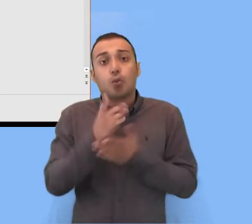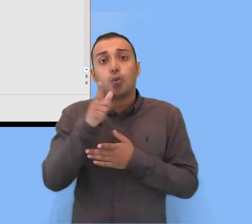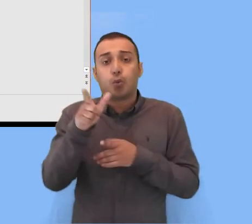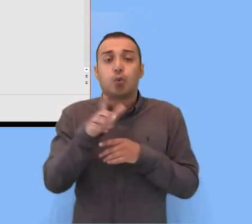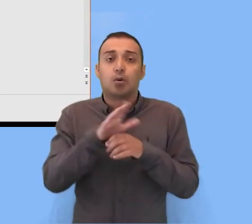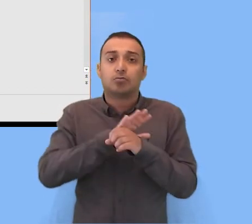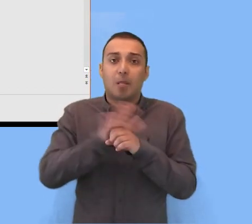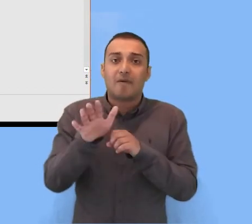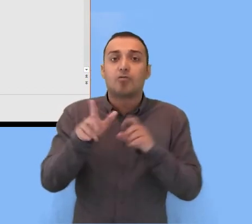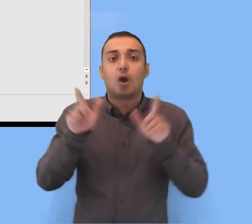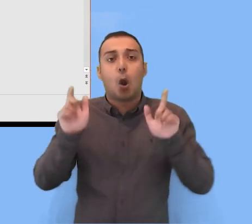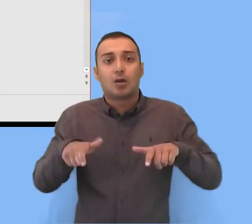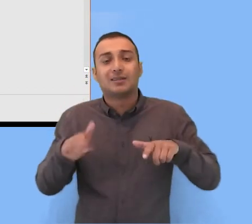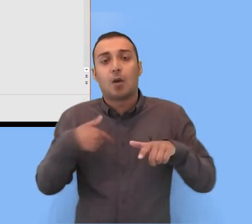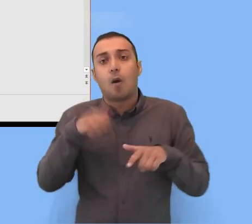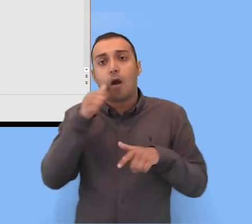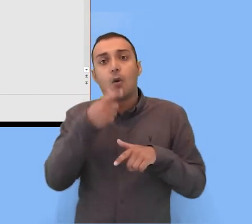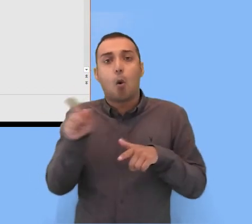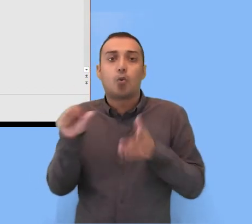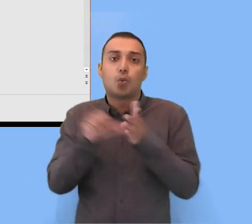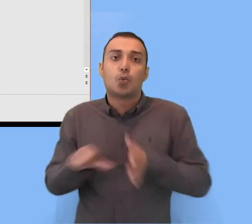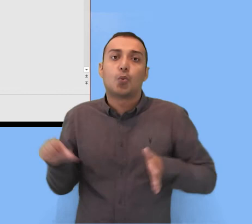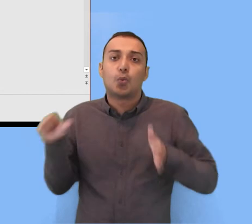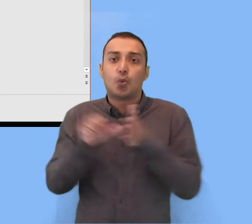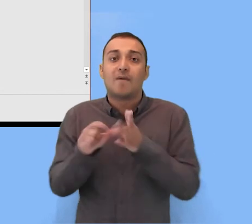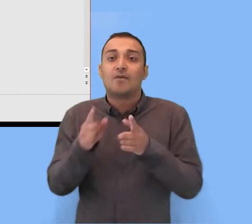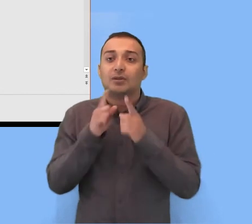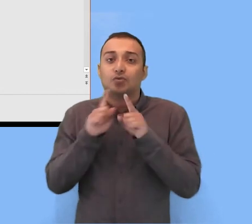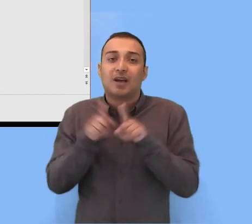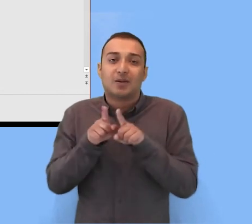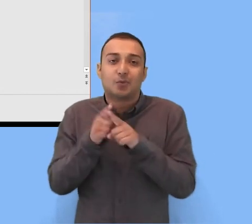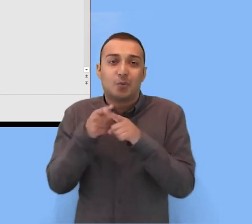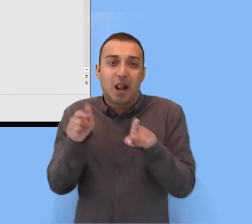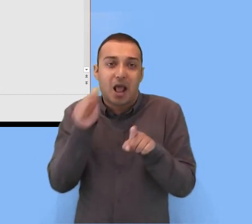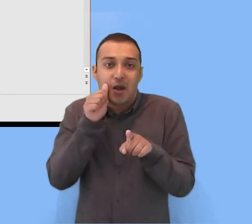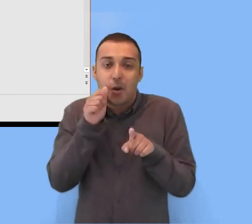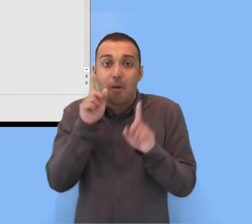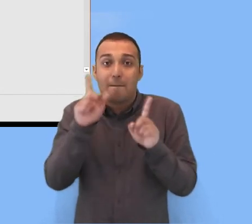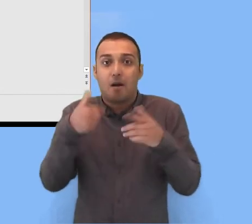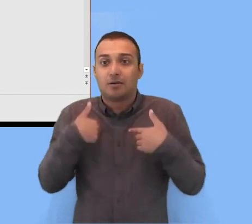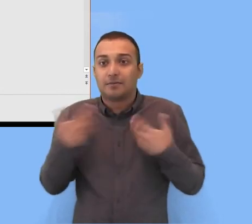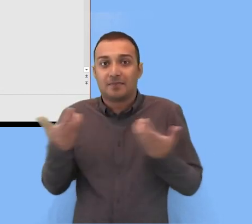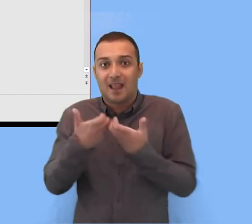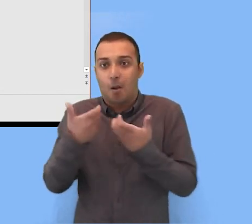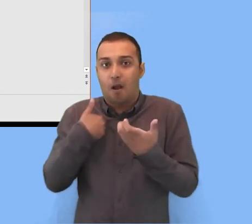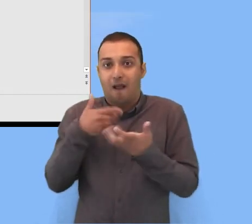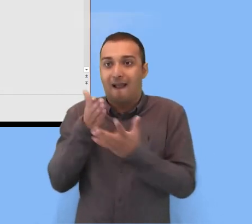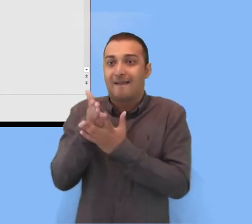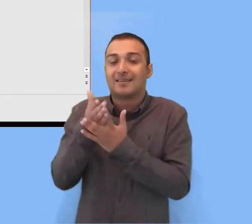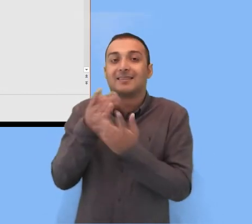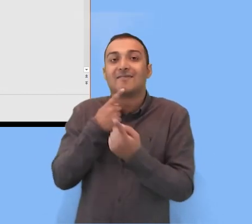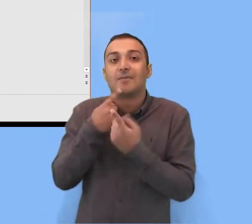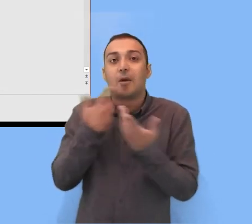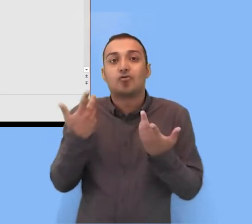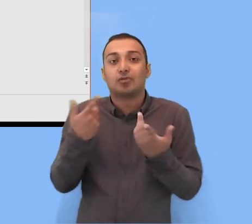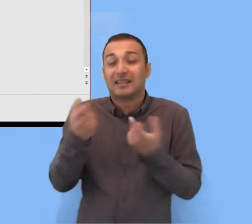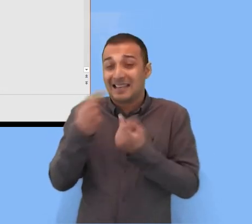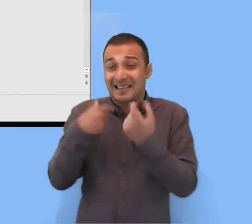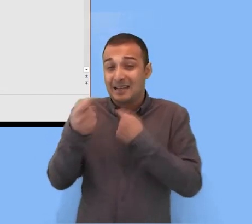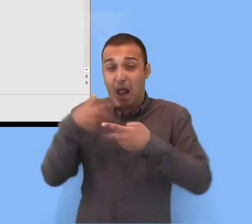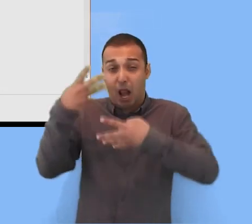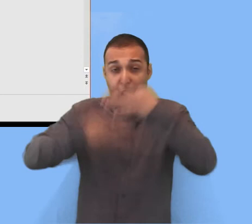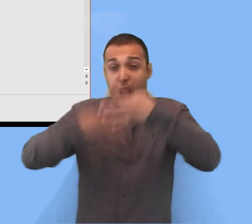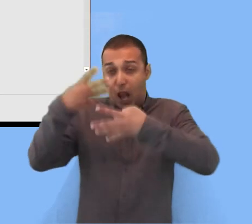I know it's difficult for teachers too, but I can't get to the information when I'm bombarded with emails. There's just too